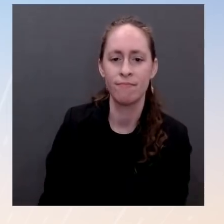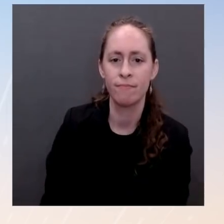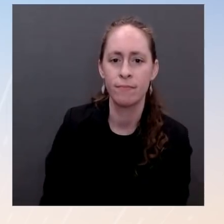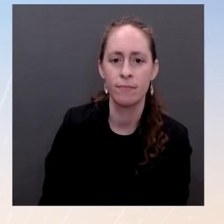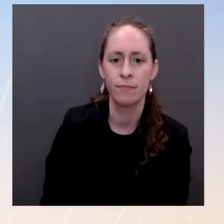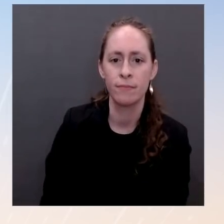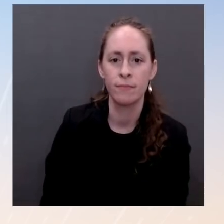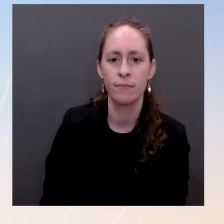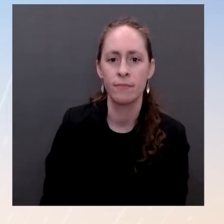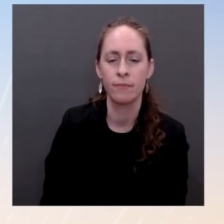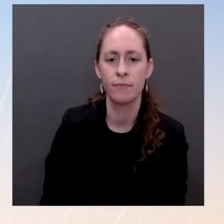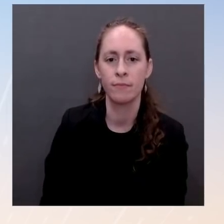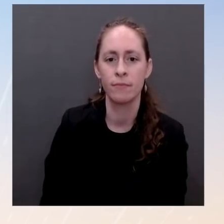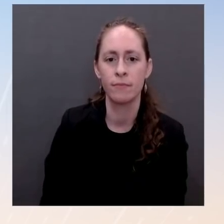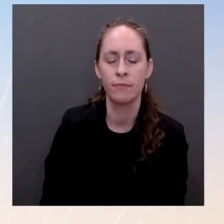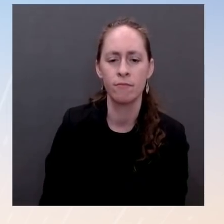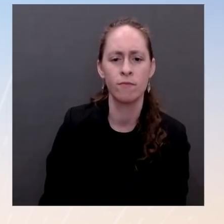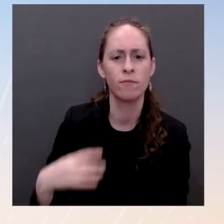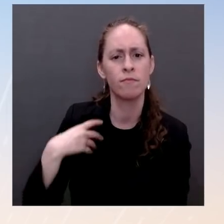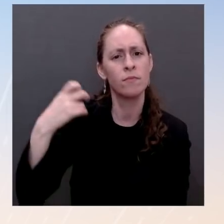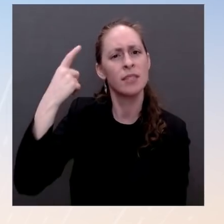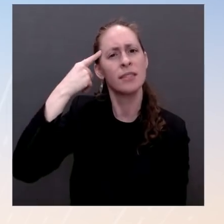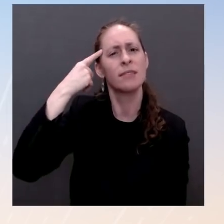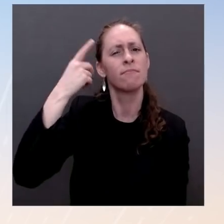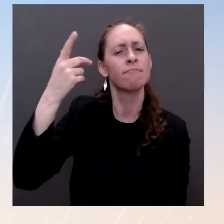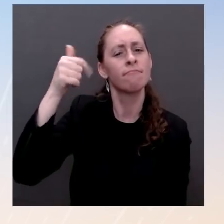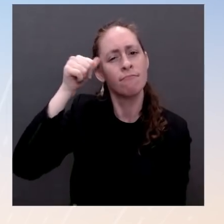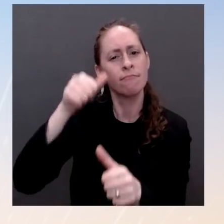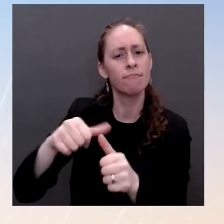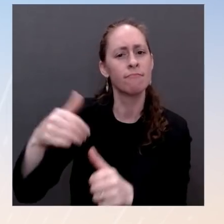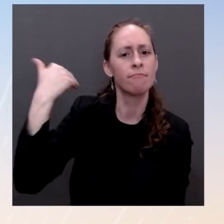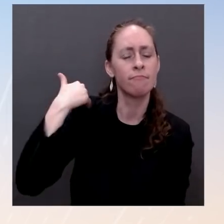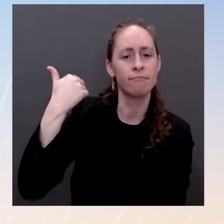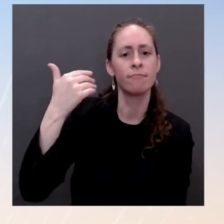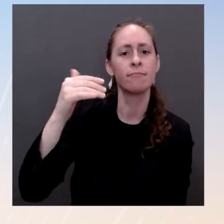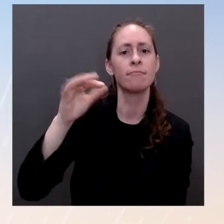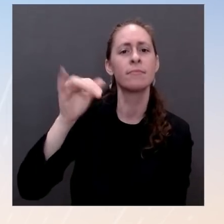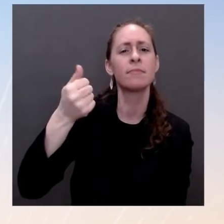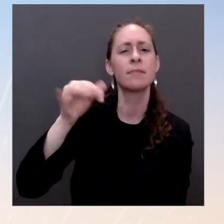to renew your driver's license, they would offer you the opportunity to register to vote, you